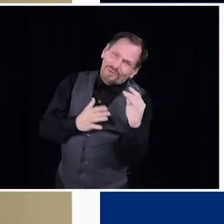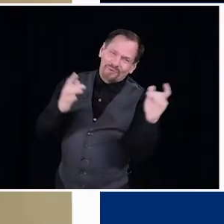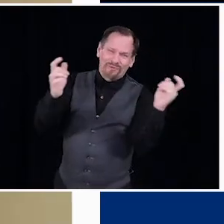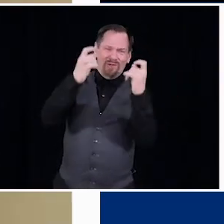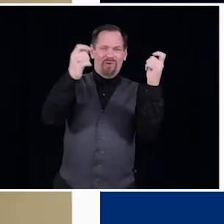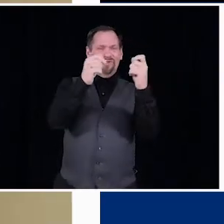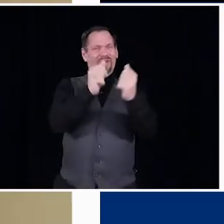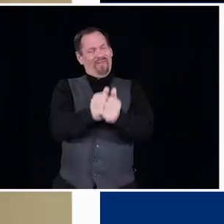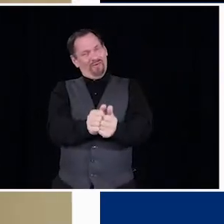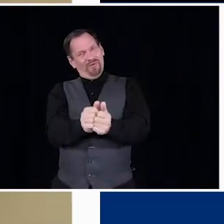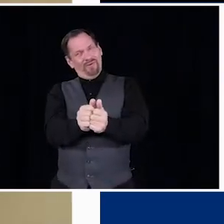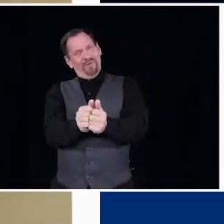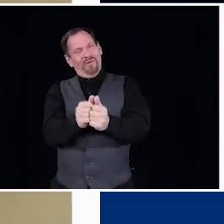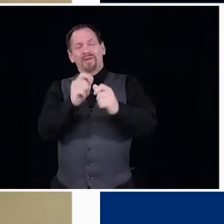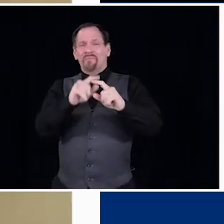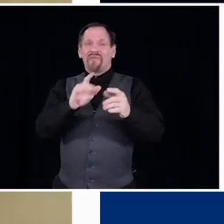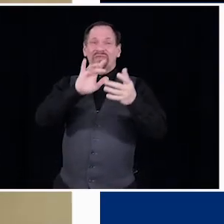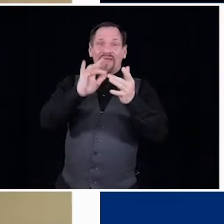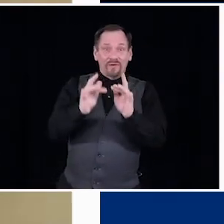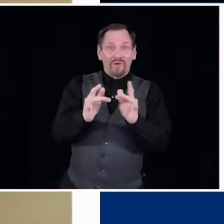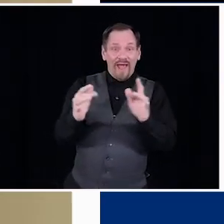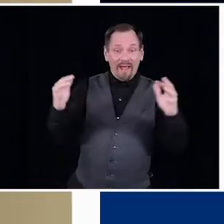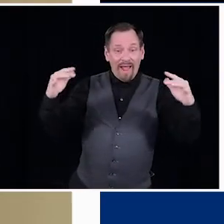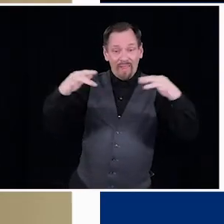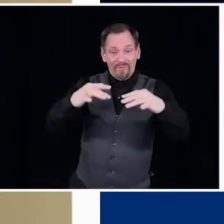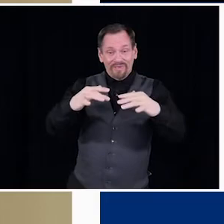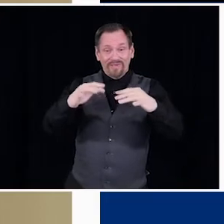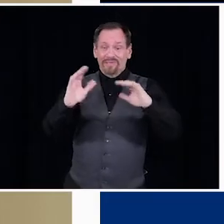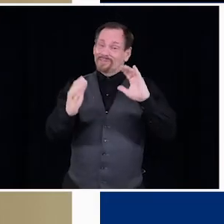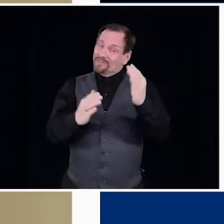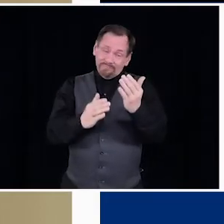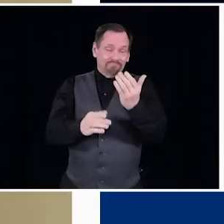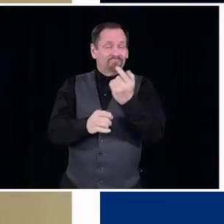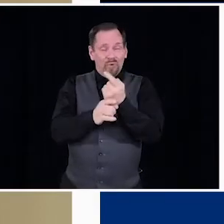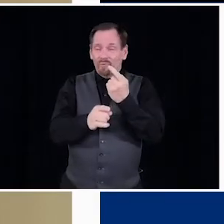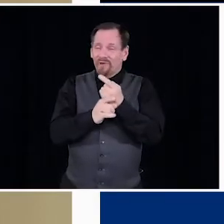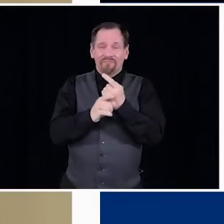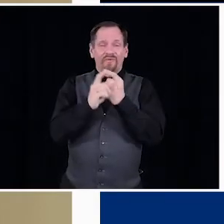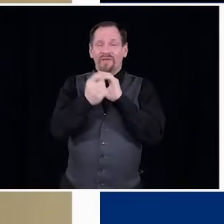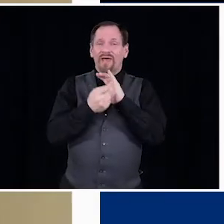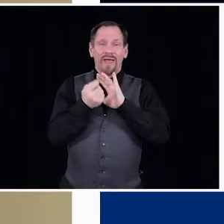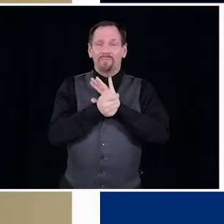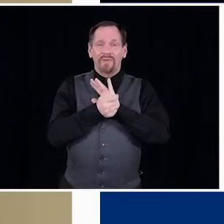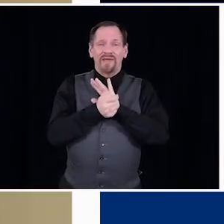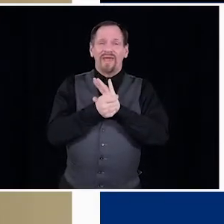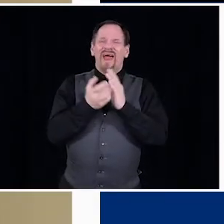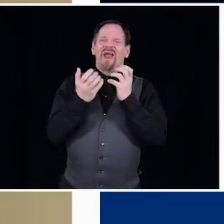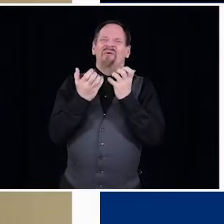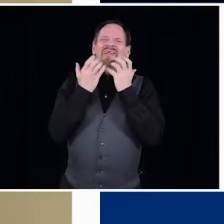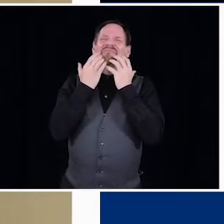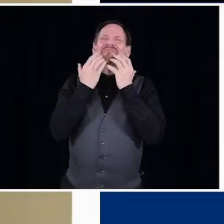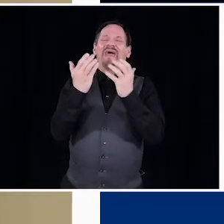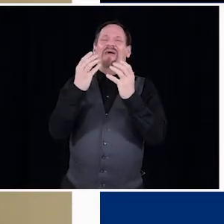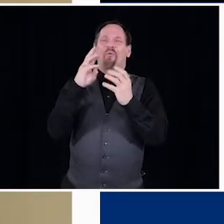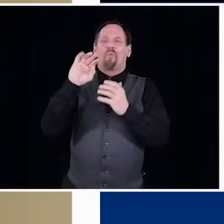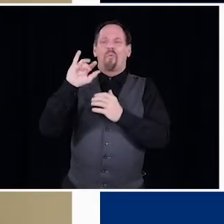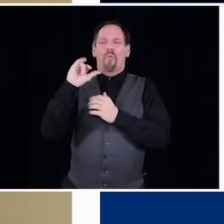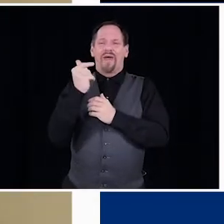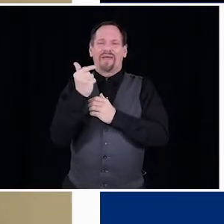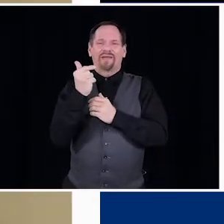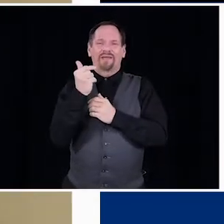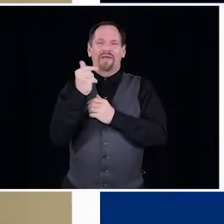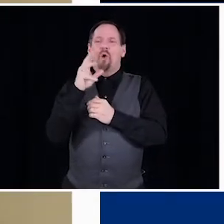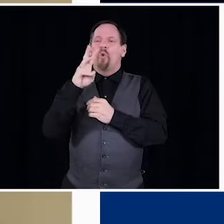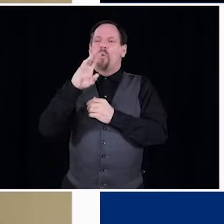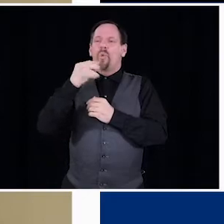in person, but this virtual gathering seems appropriate for our times. And I want to thank the Whiting School for this creative way of bringing